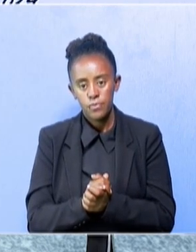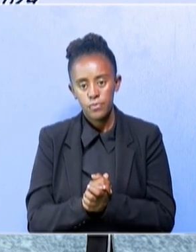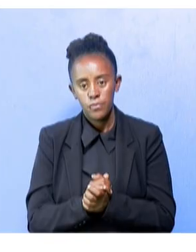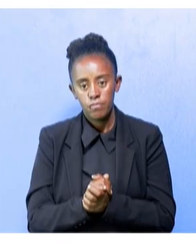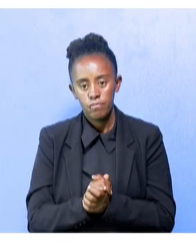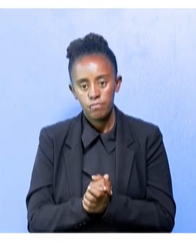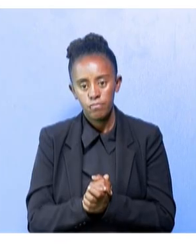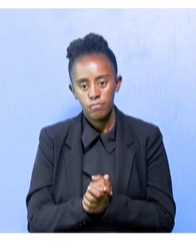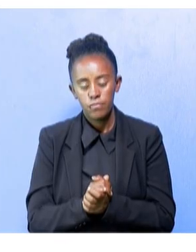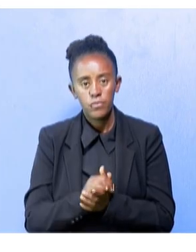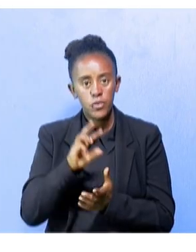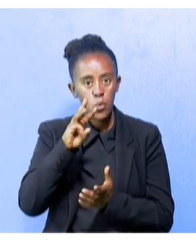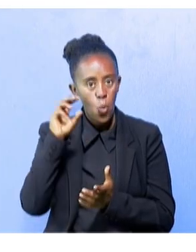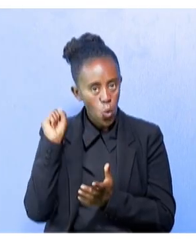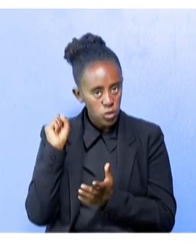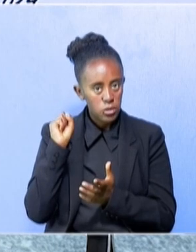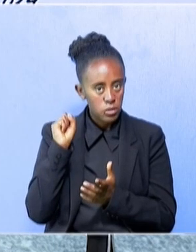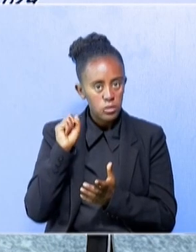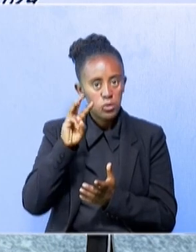Here now was.